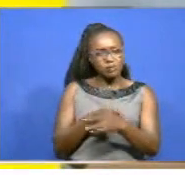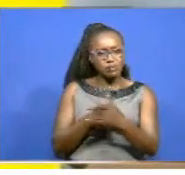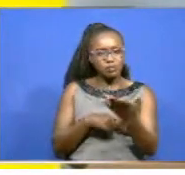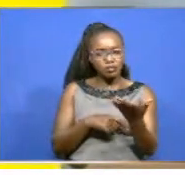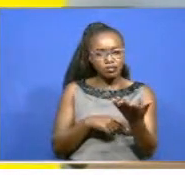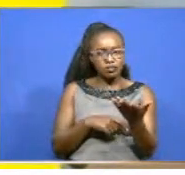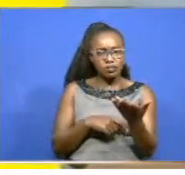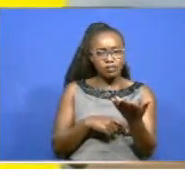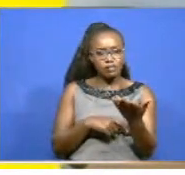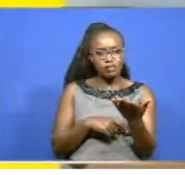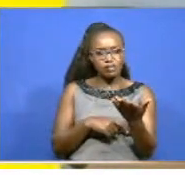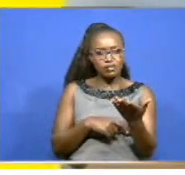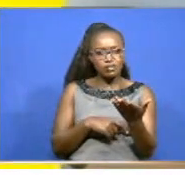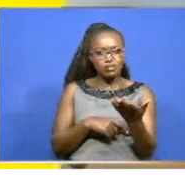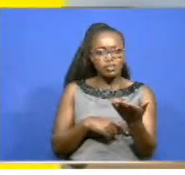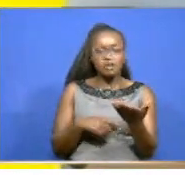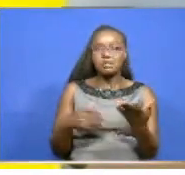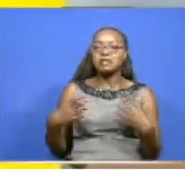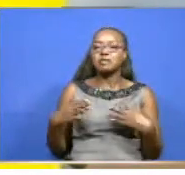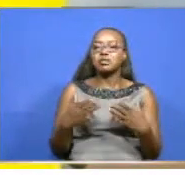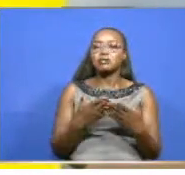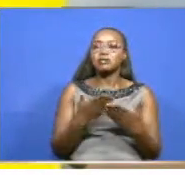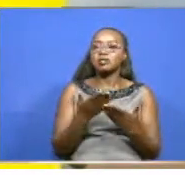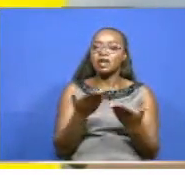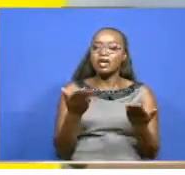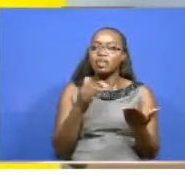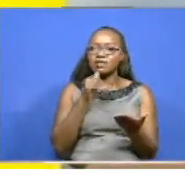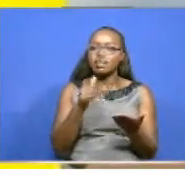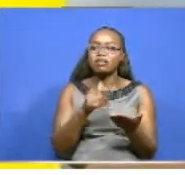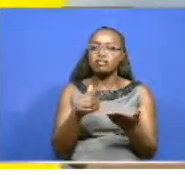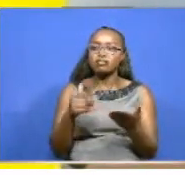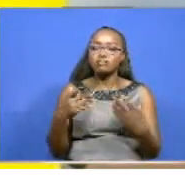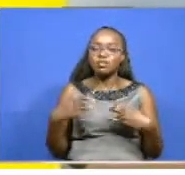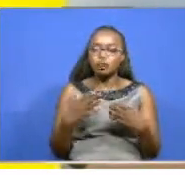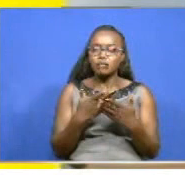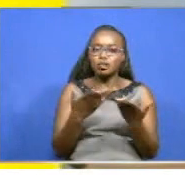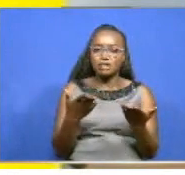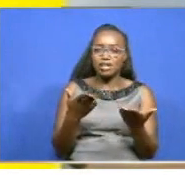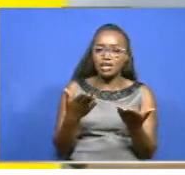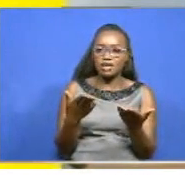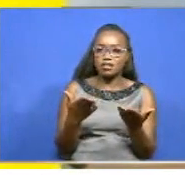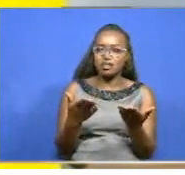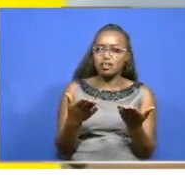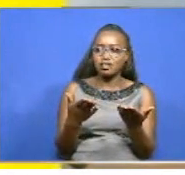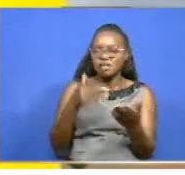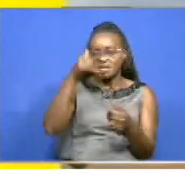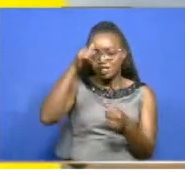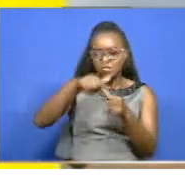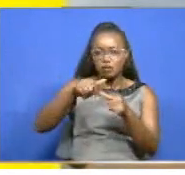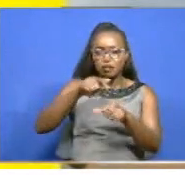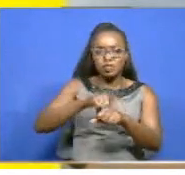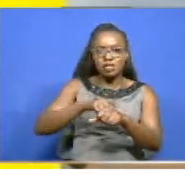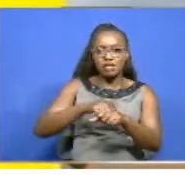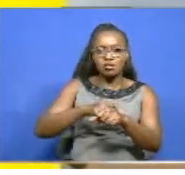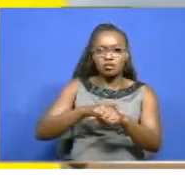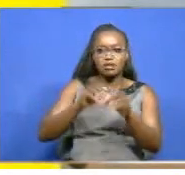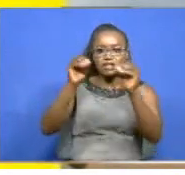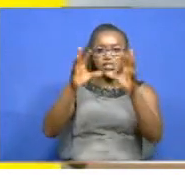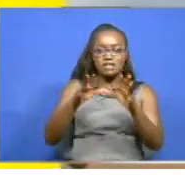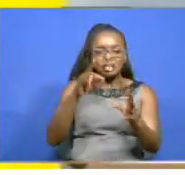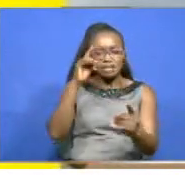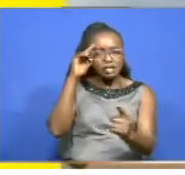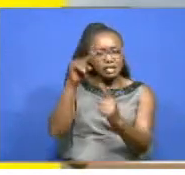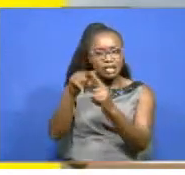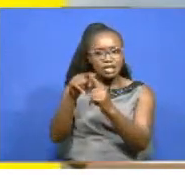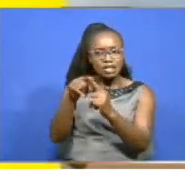narrative of branding people local vis-a-vis non-local. You remember the cases when non-local teachers were being targeted in some of